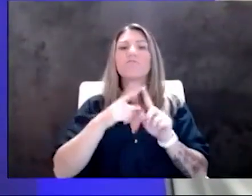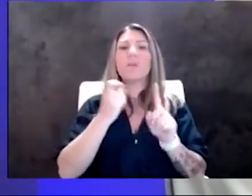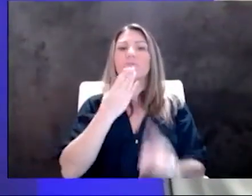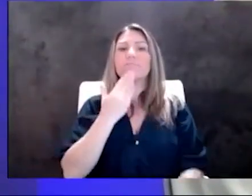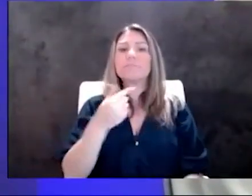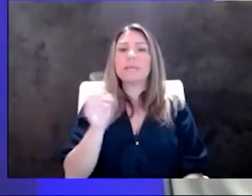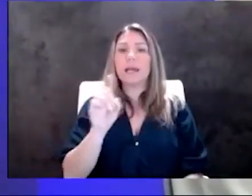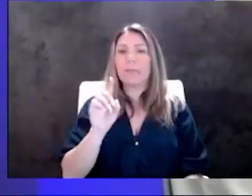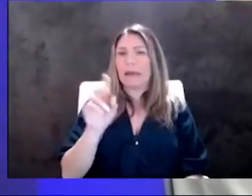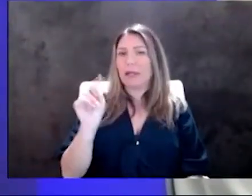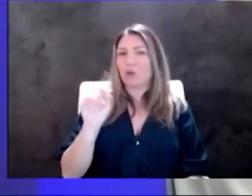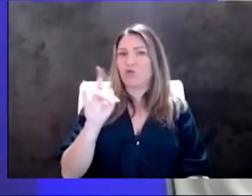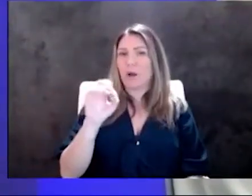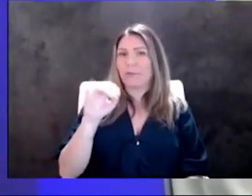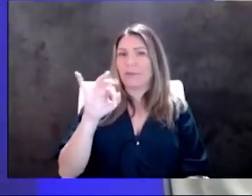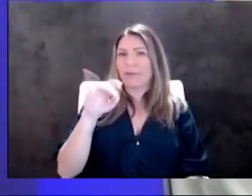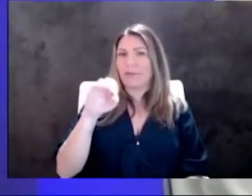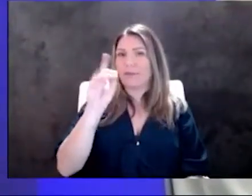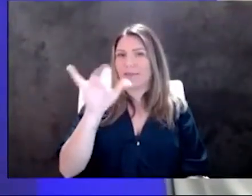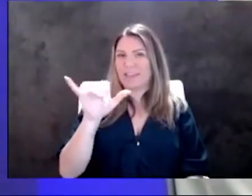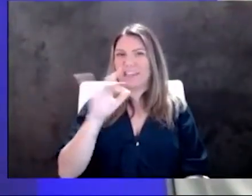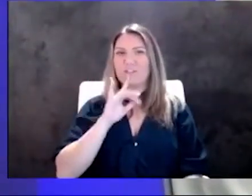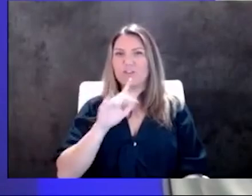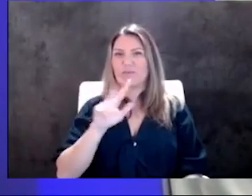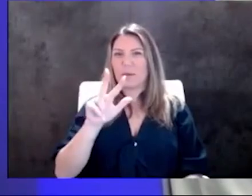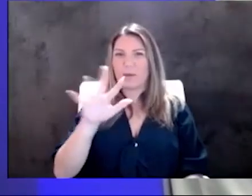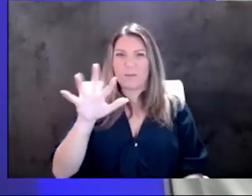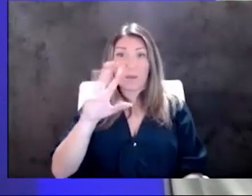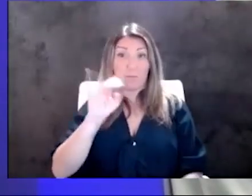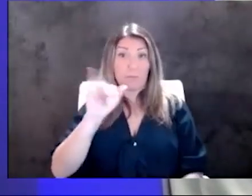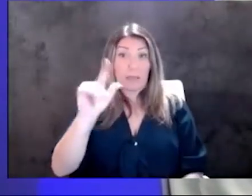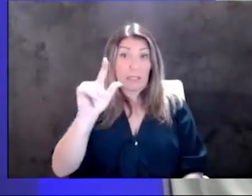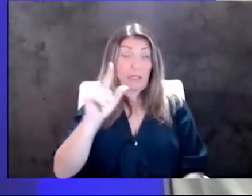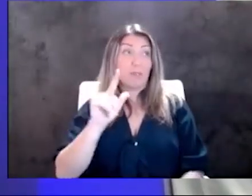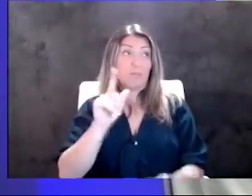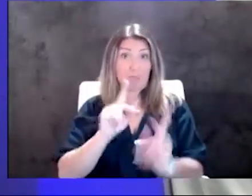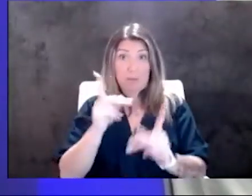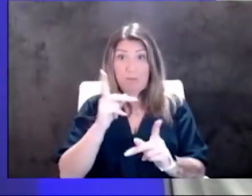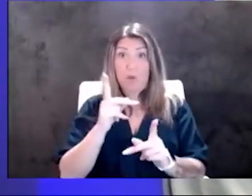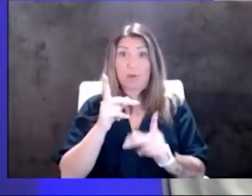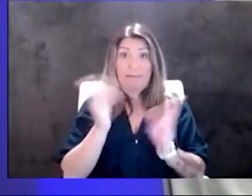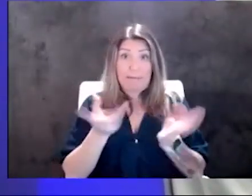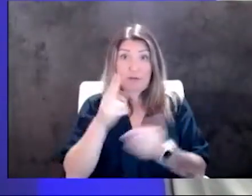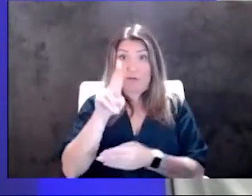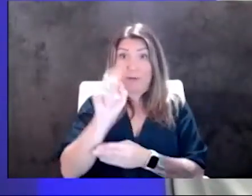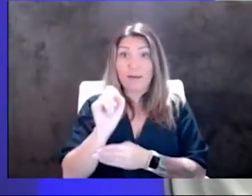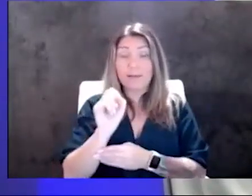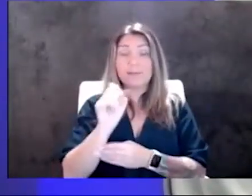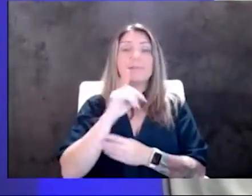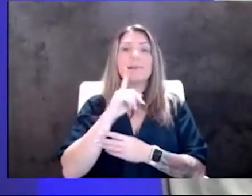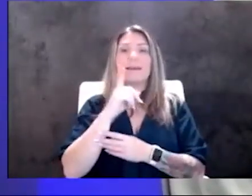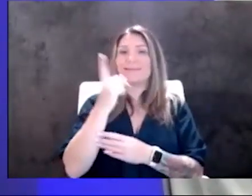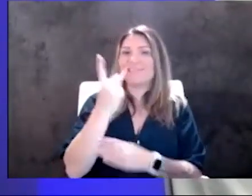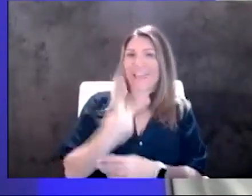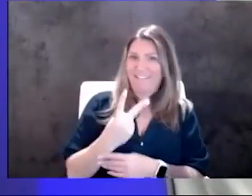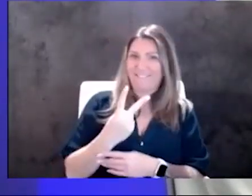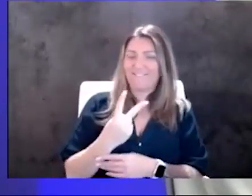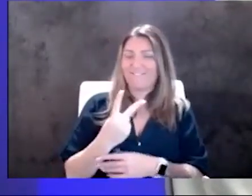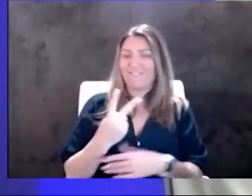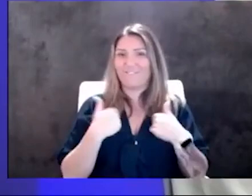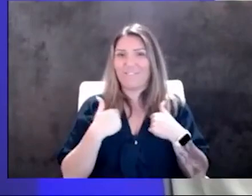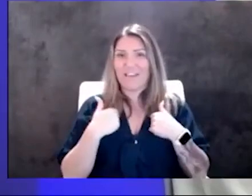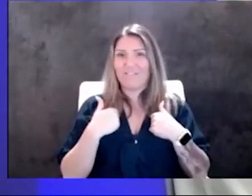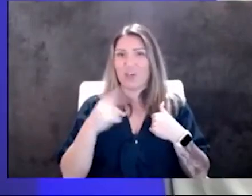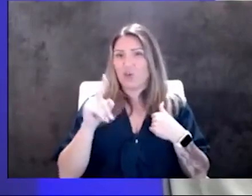that patients, there's about 35 million people a year, or 35 million people in the United States with diabetes. About half of those people have neuropathy. And